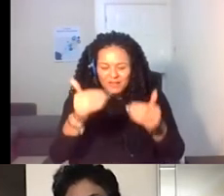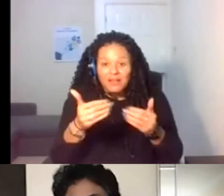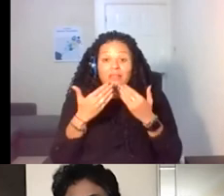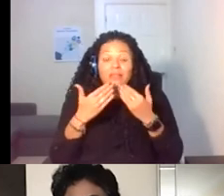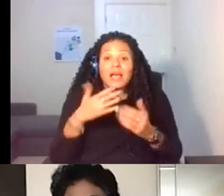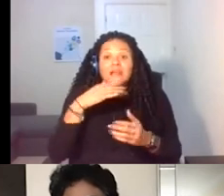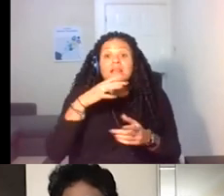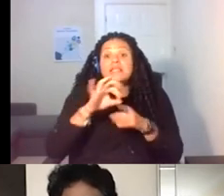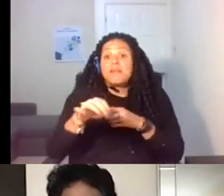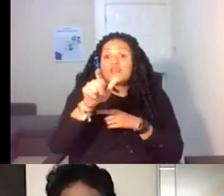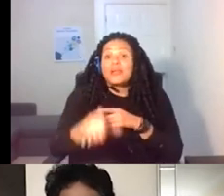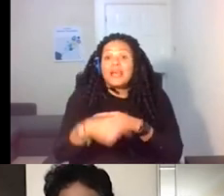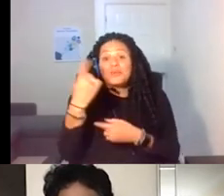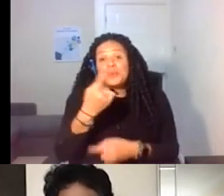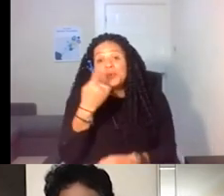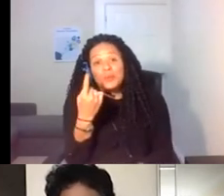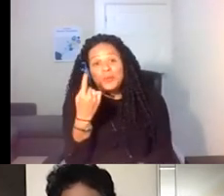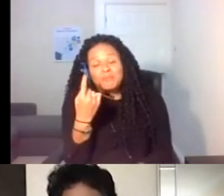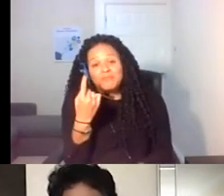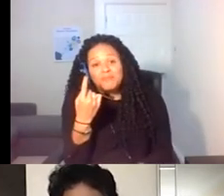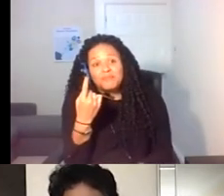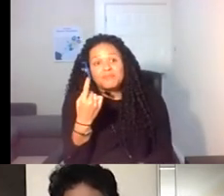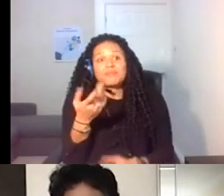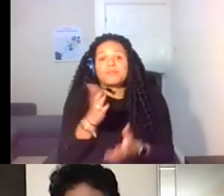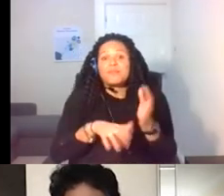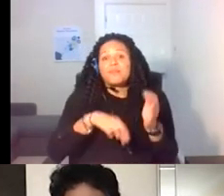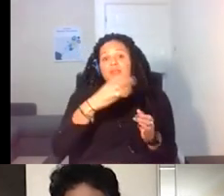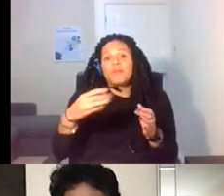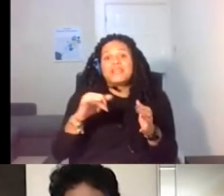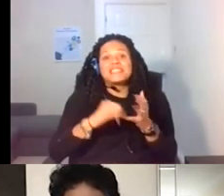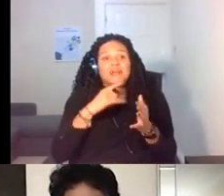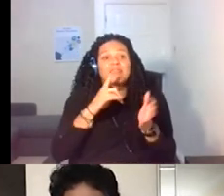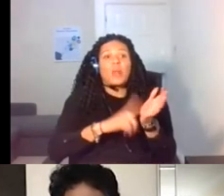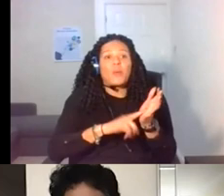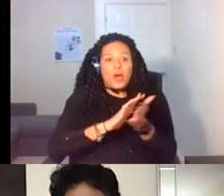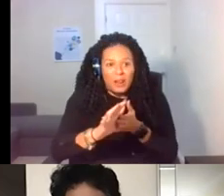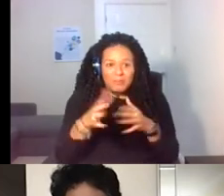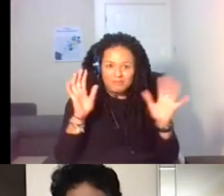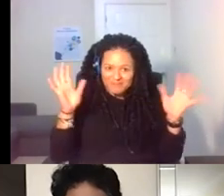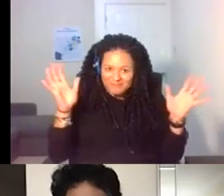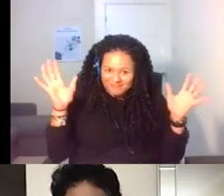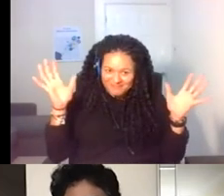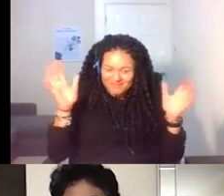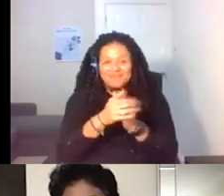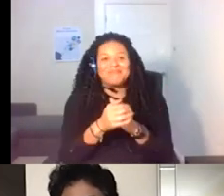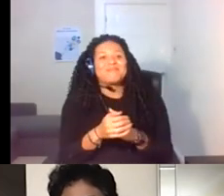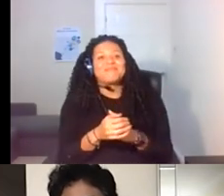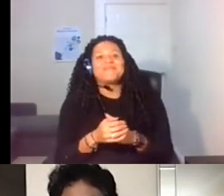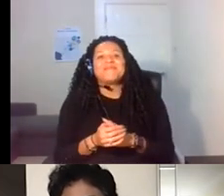special guest stars this week, which were from Essex Steamettes, Lowena Hull, and